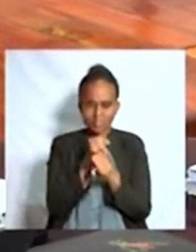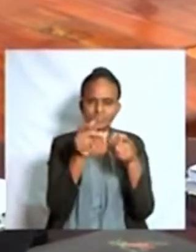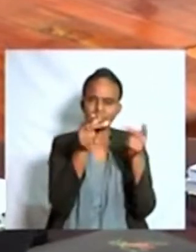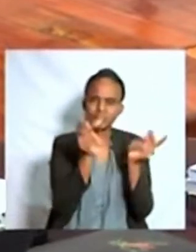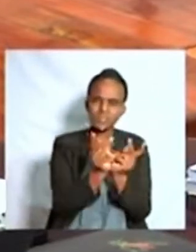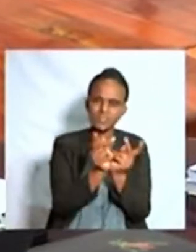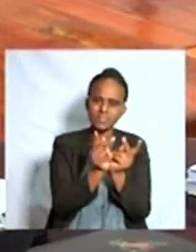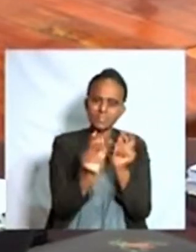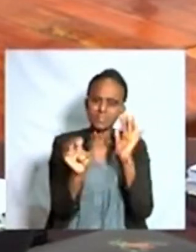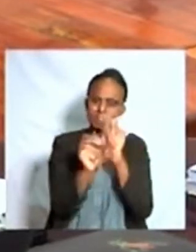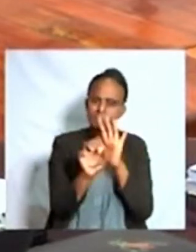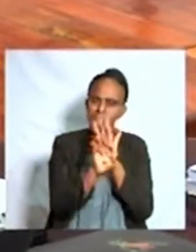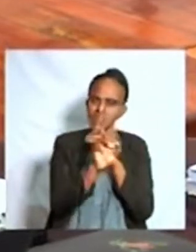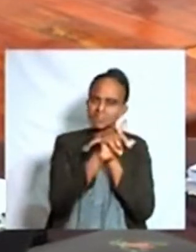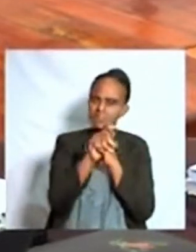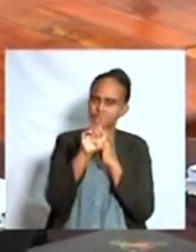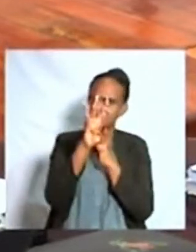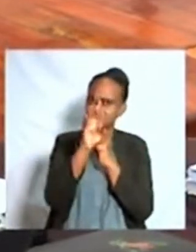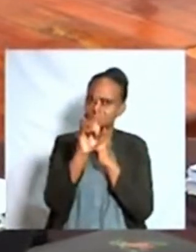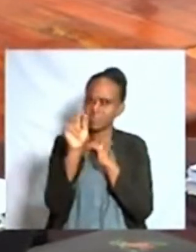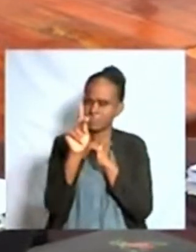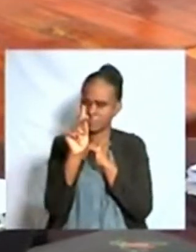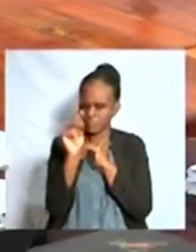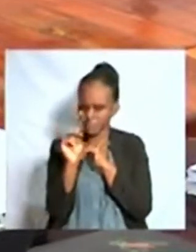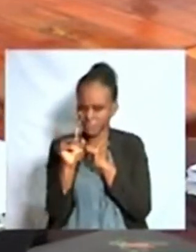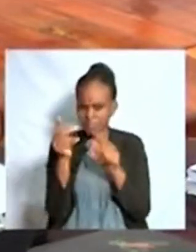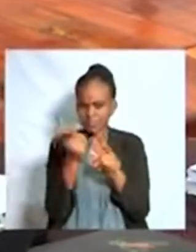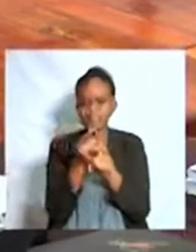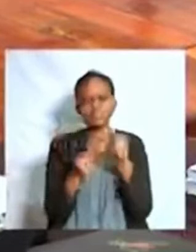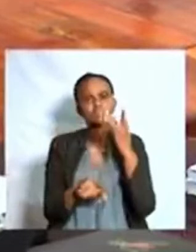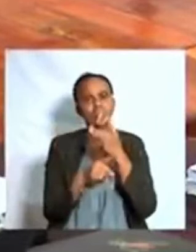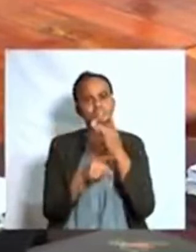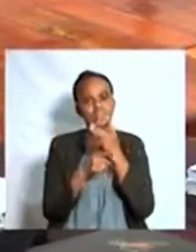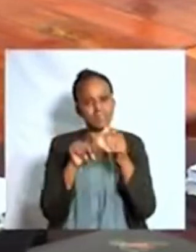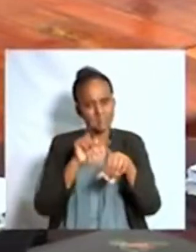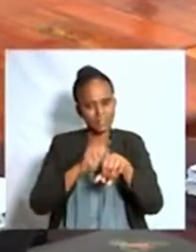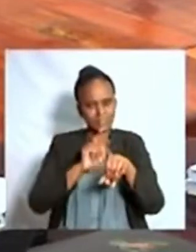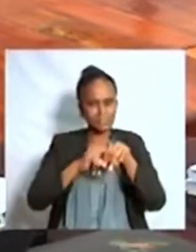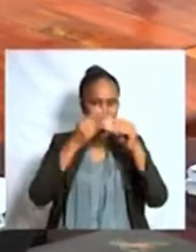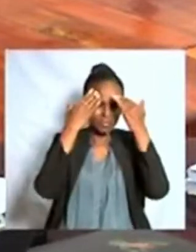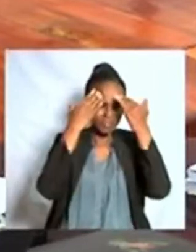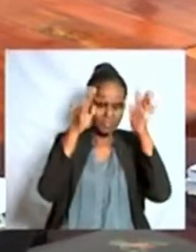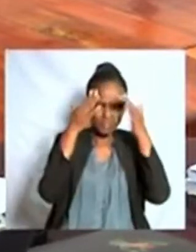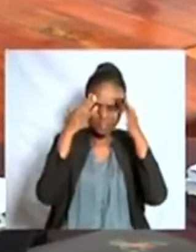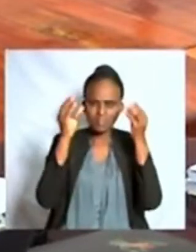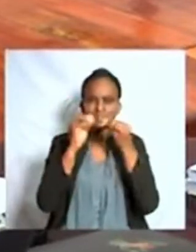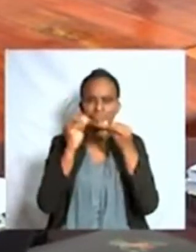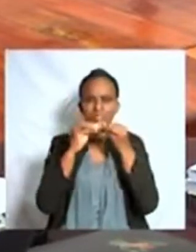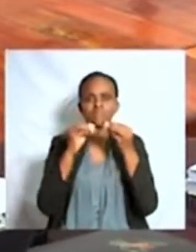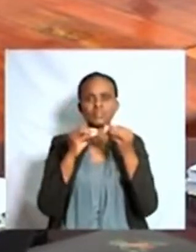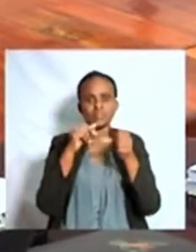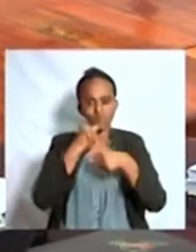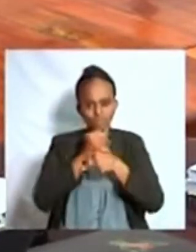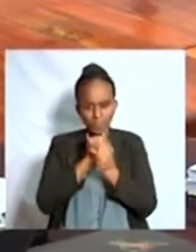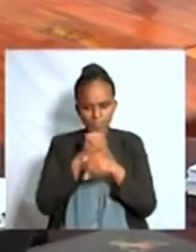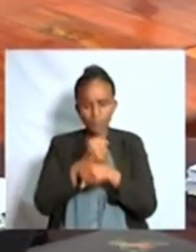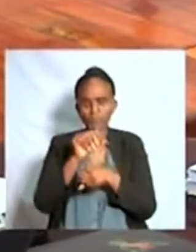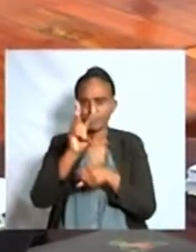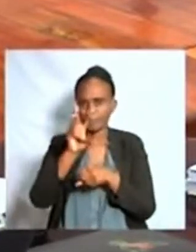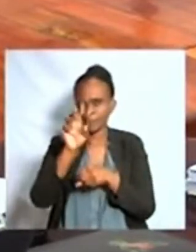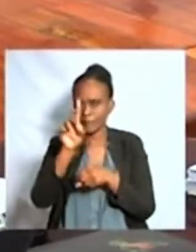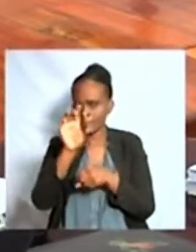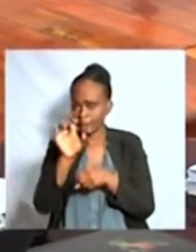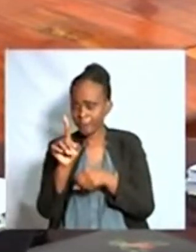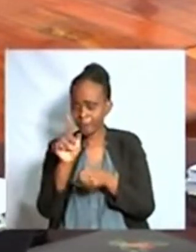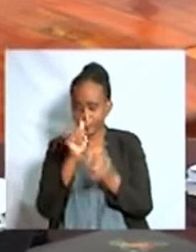as 140 kilometers from the Central Business District during the sensitization and formation of WDCs,